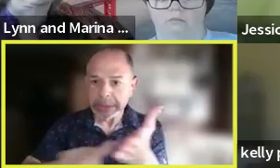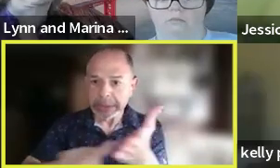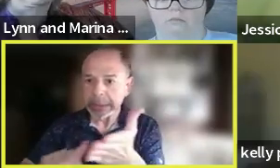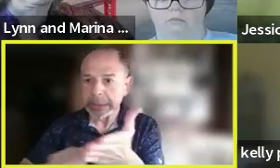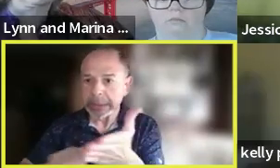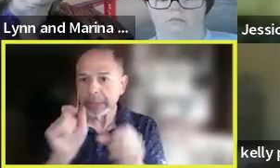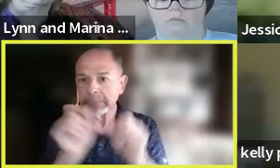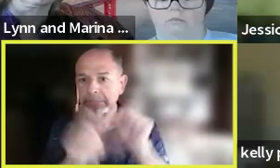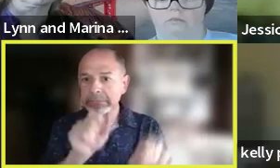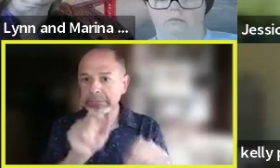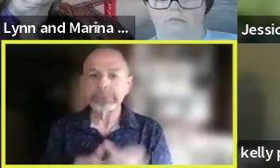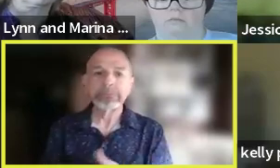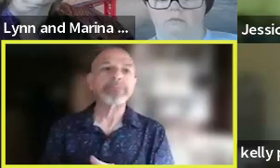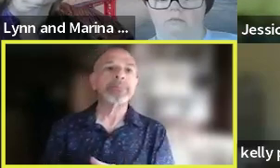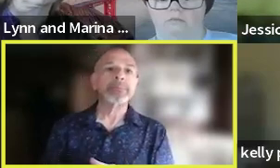Thanks, Kelly.